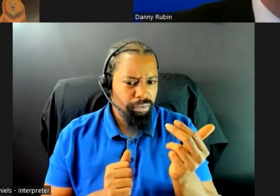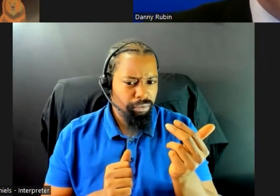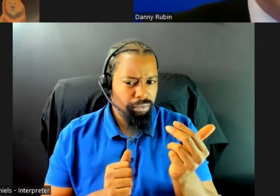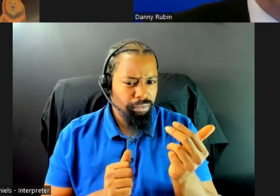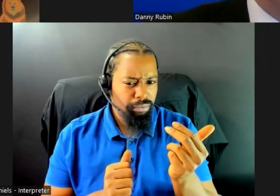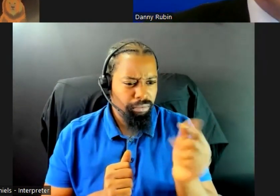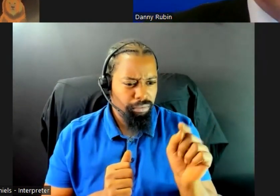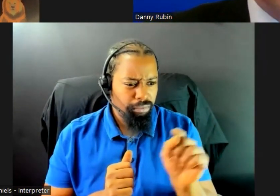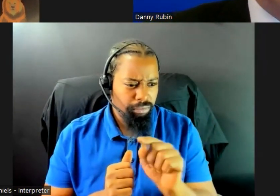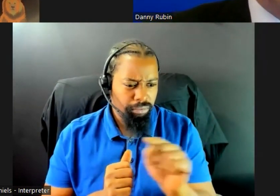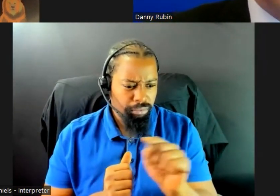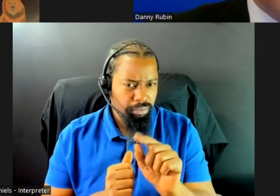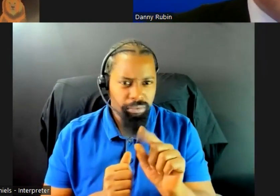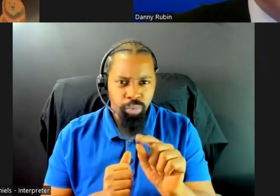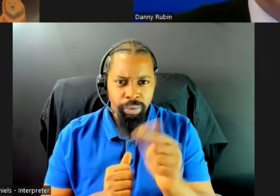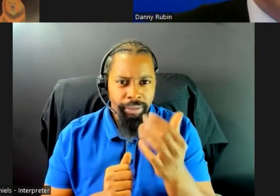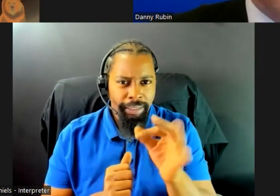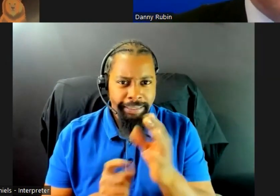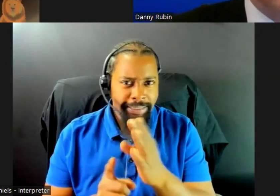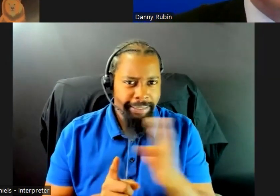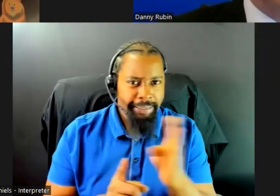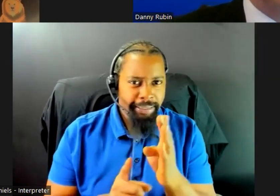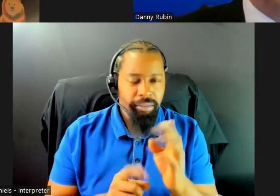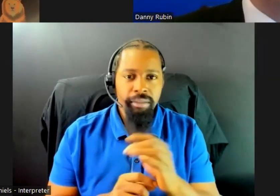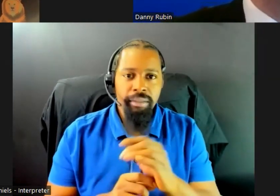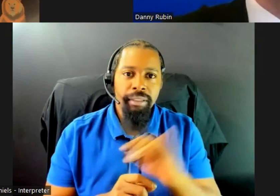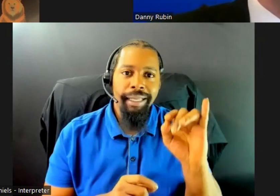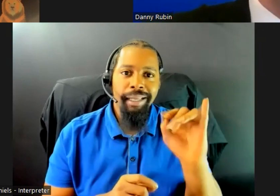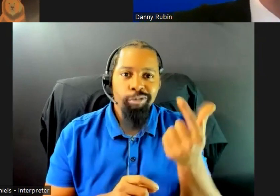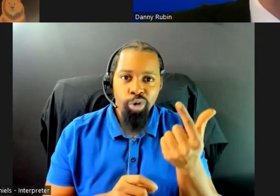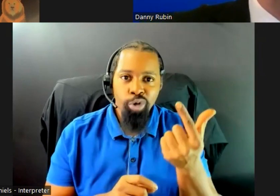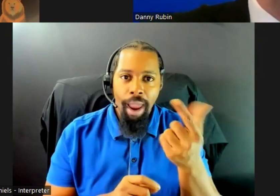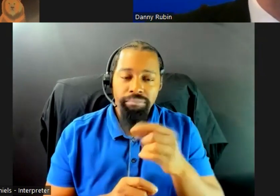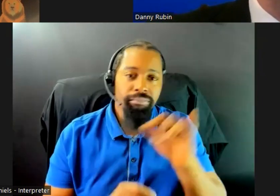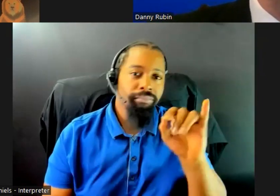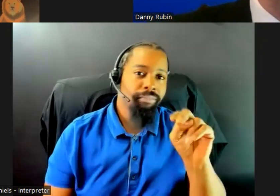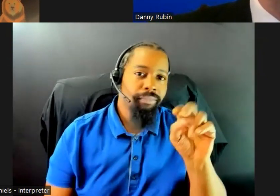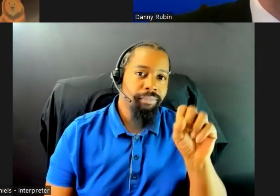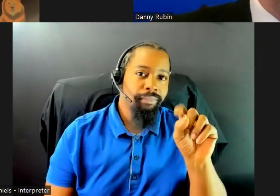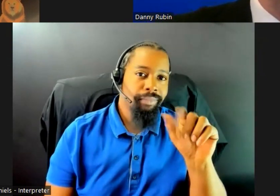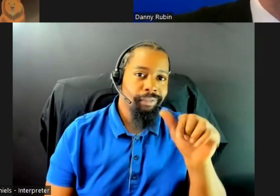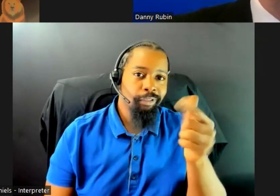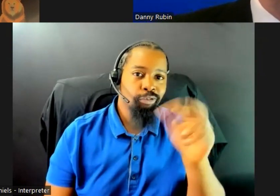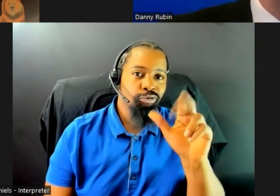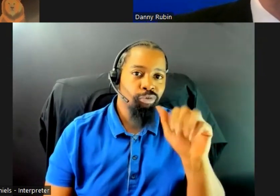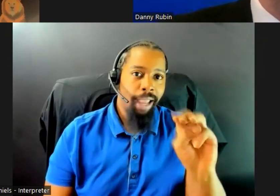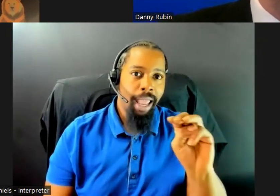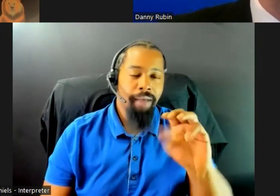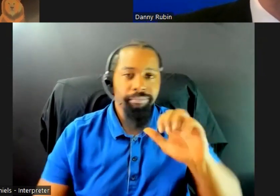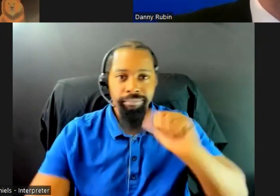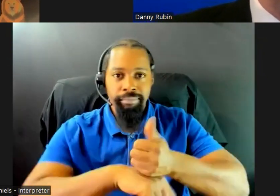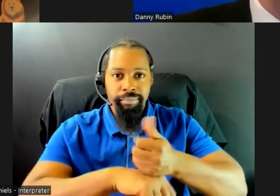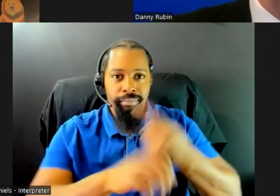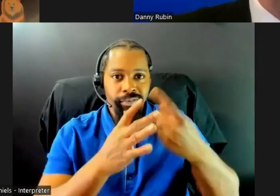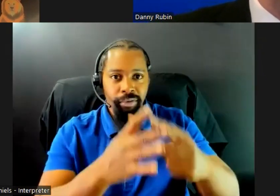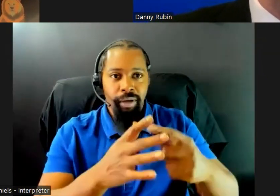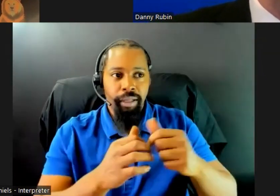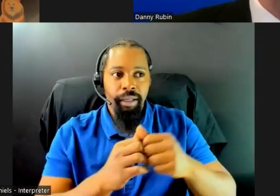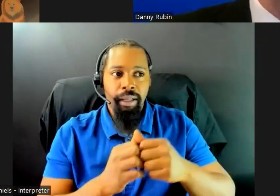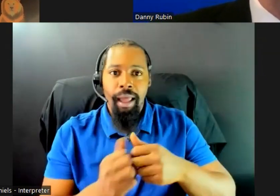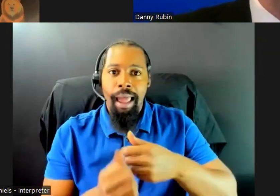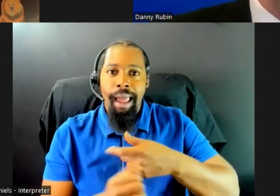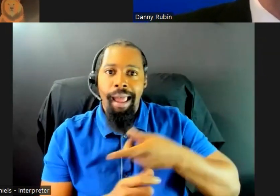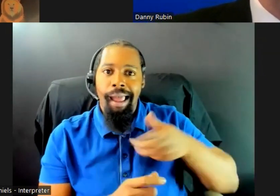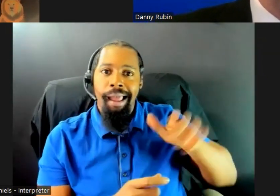growing. And Galia's son, who was our CEO, understood the power